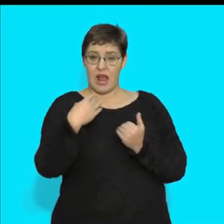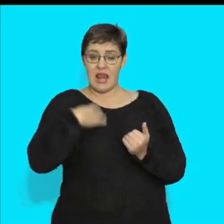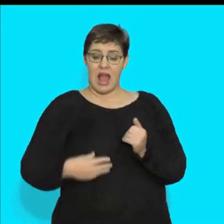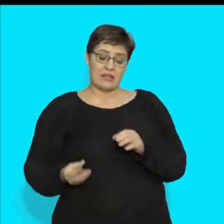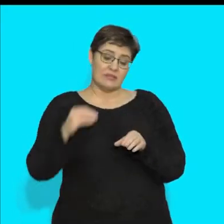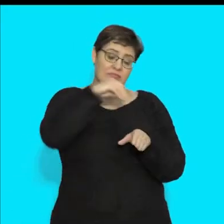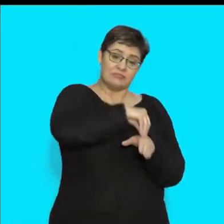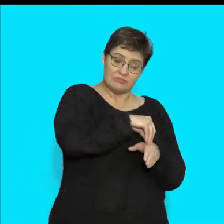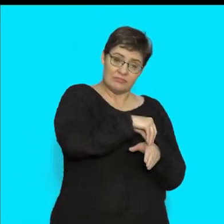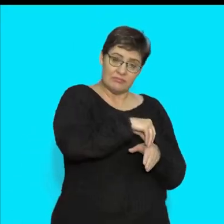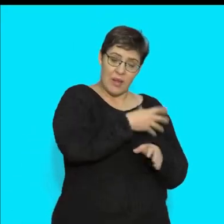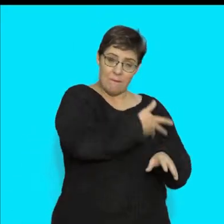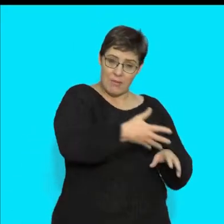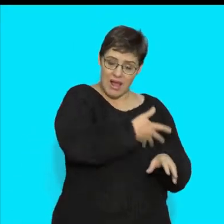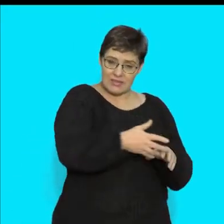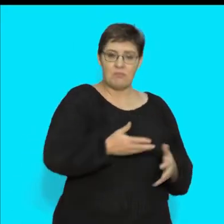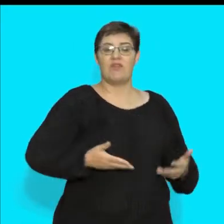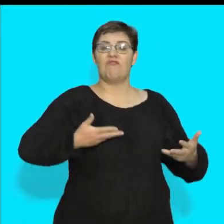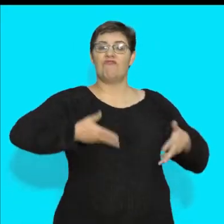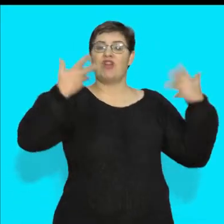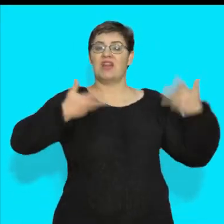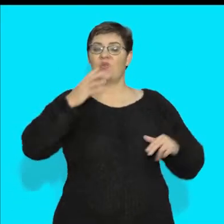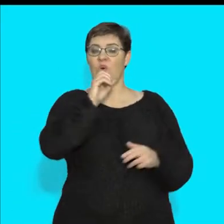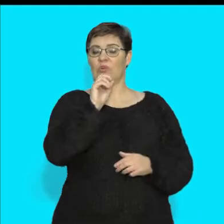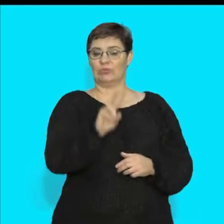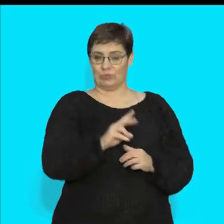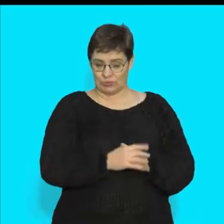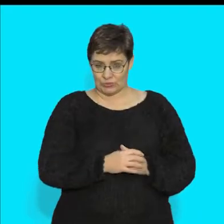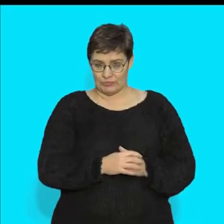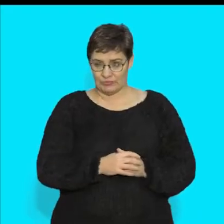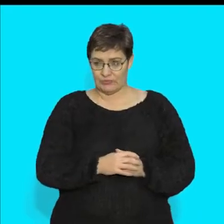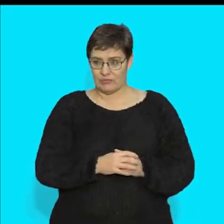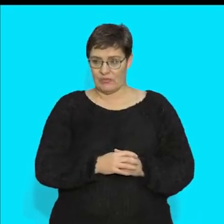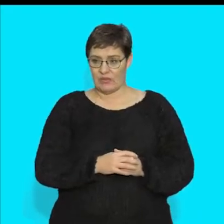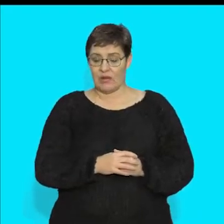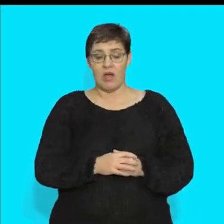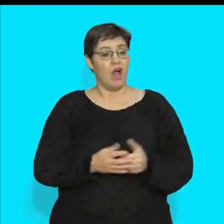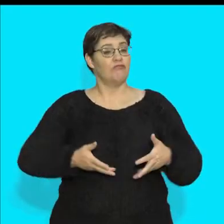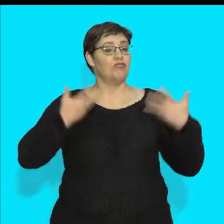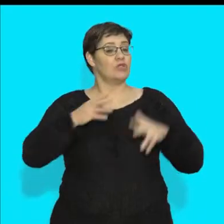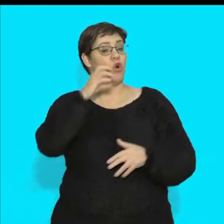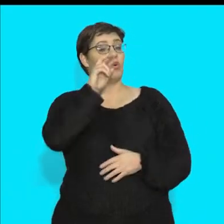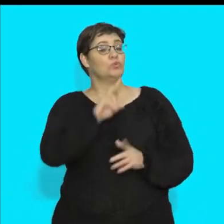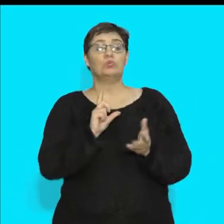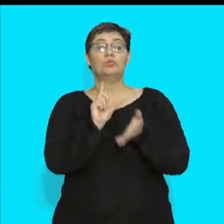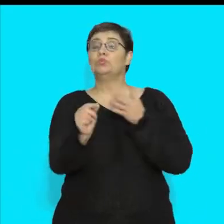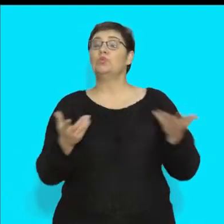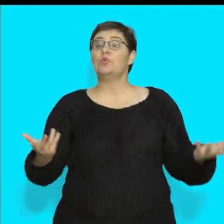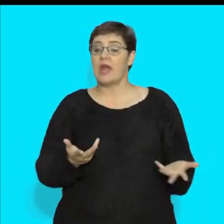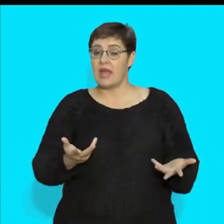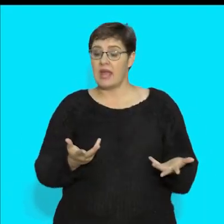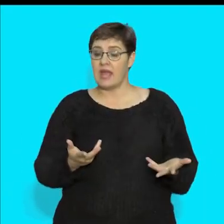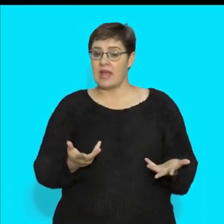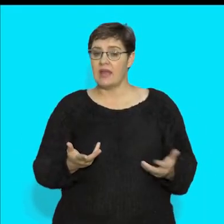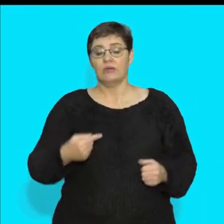lungs put into the blood but this lovely fresh oxygen? So where does this fresh oxygen have